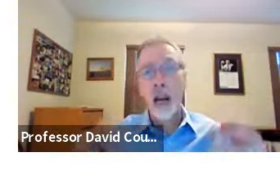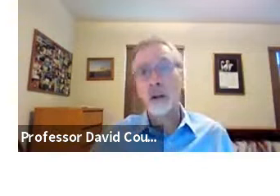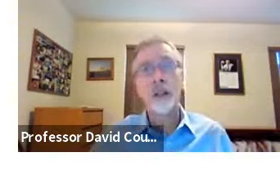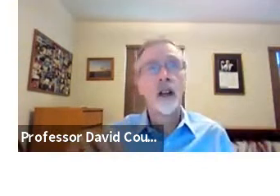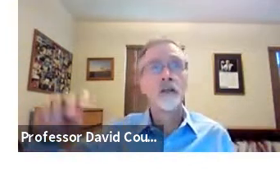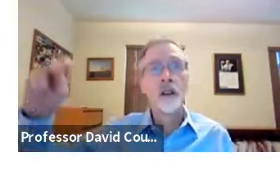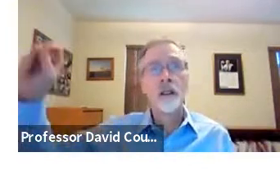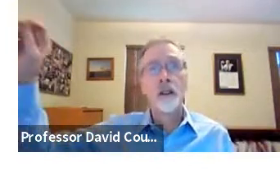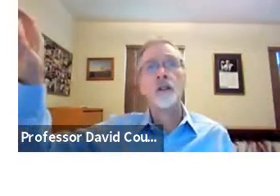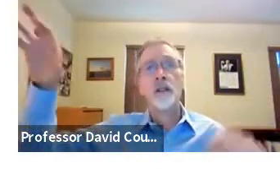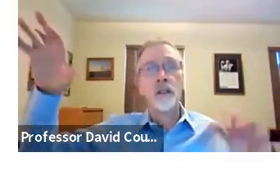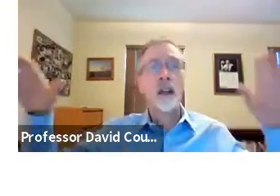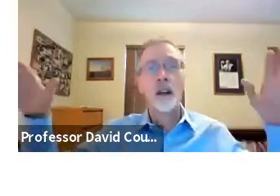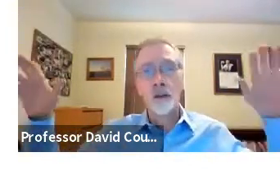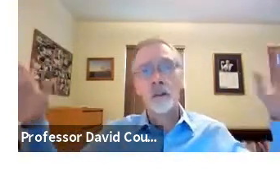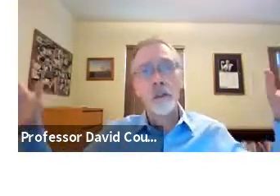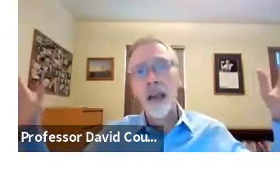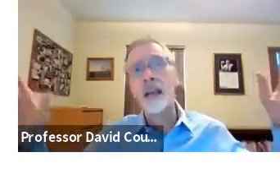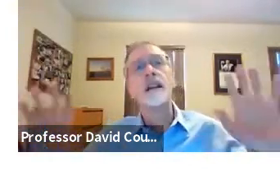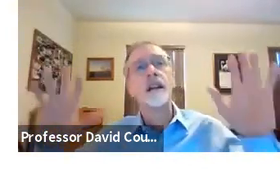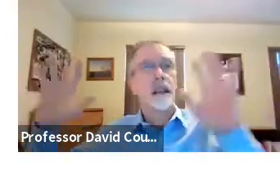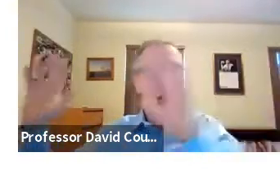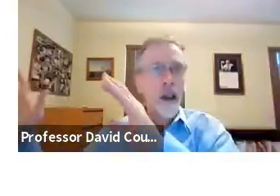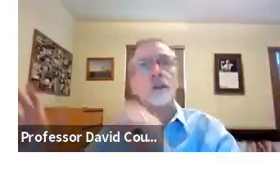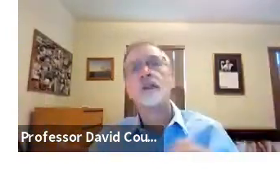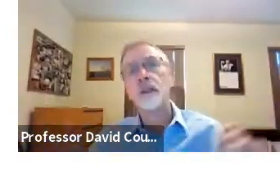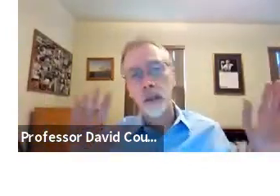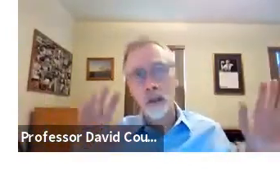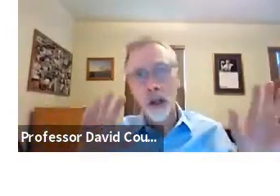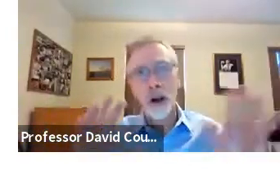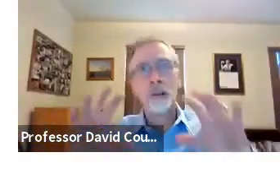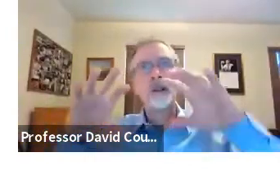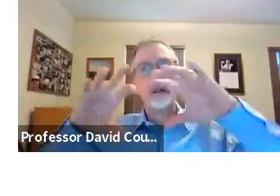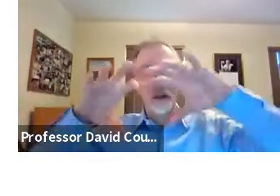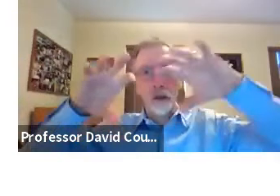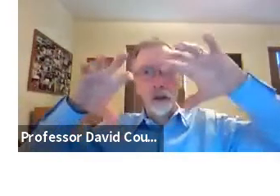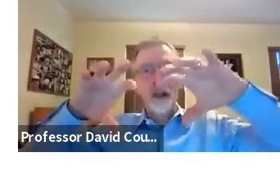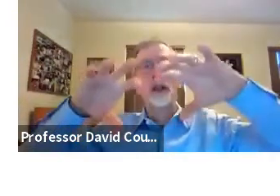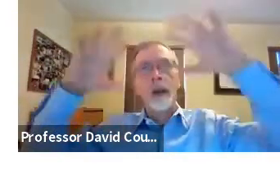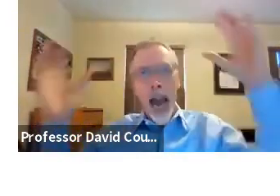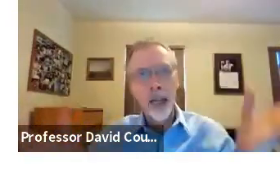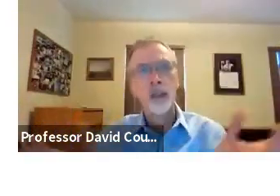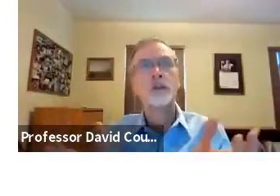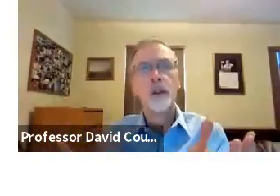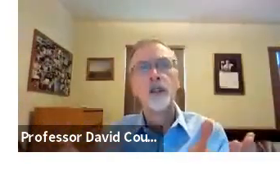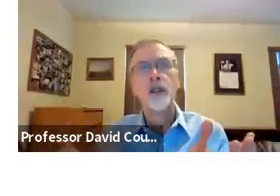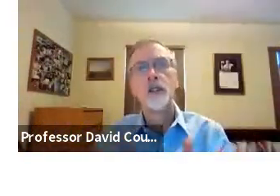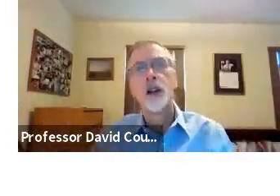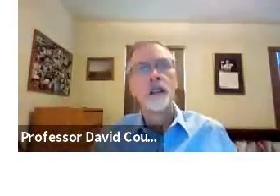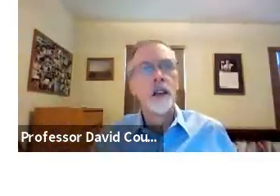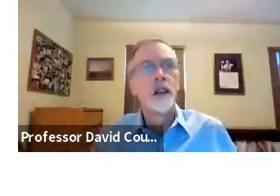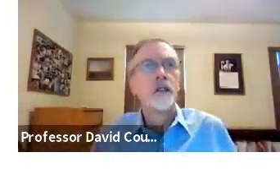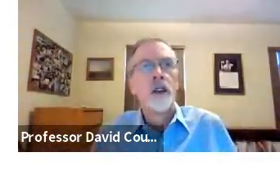haven't adequately titrated the dose to take care of their pain, etc. So you get all of you get this package of